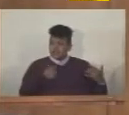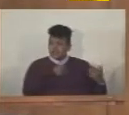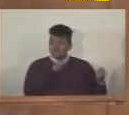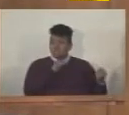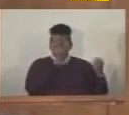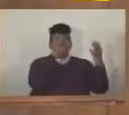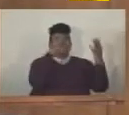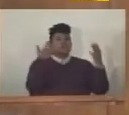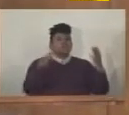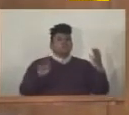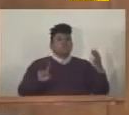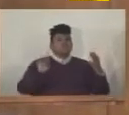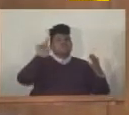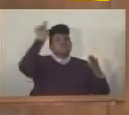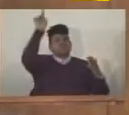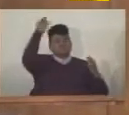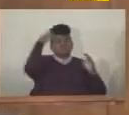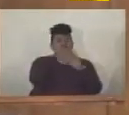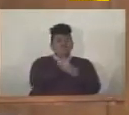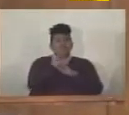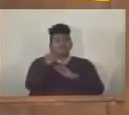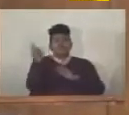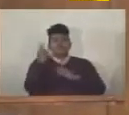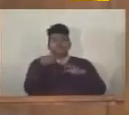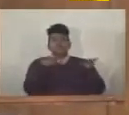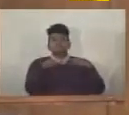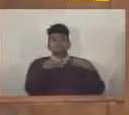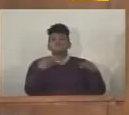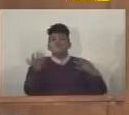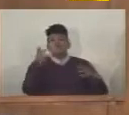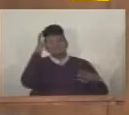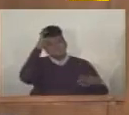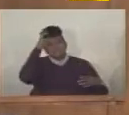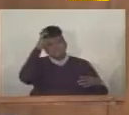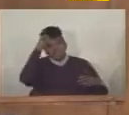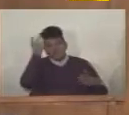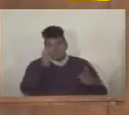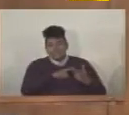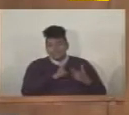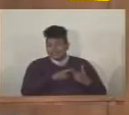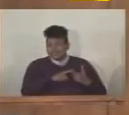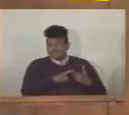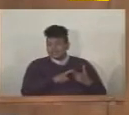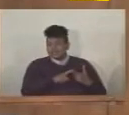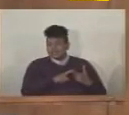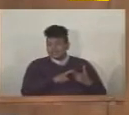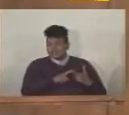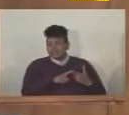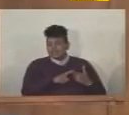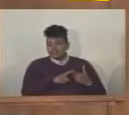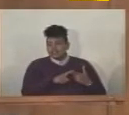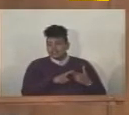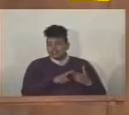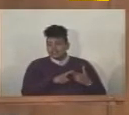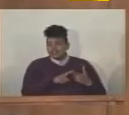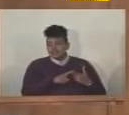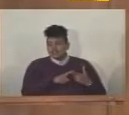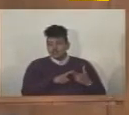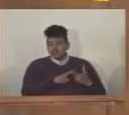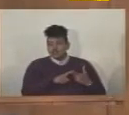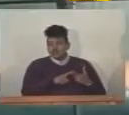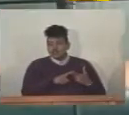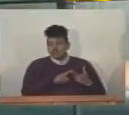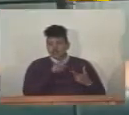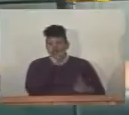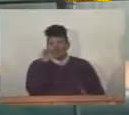has the answer? We have had numerous commissioners of police, ministers of national security, high-profile